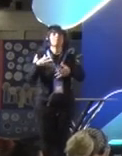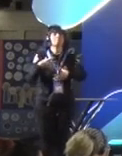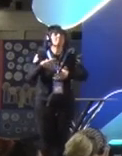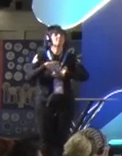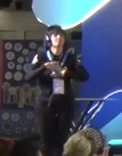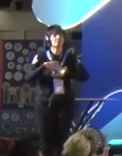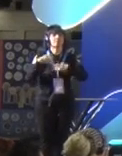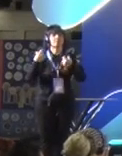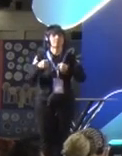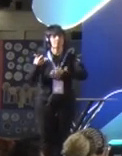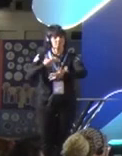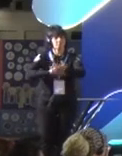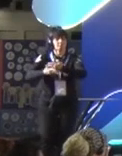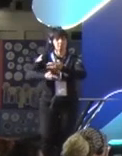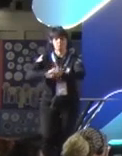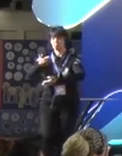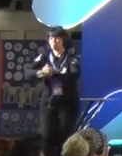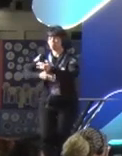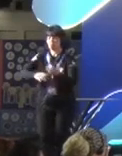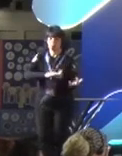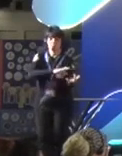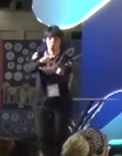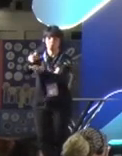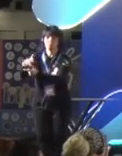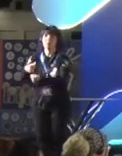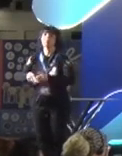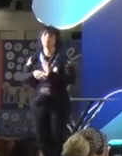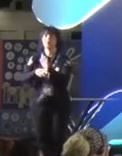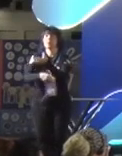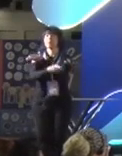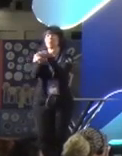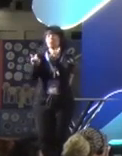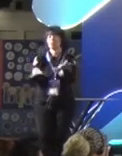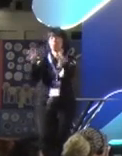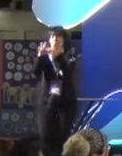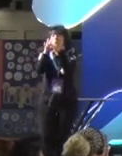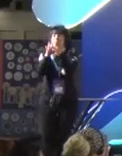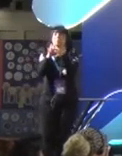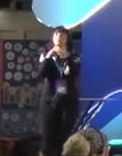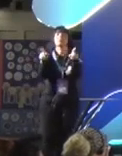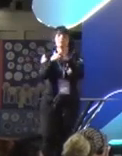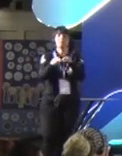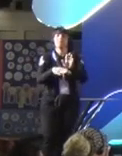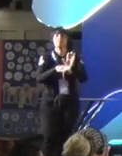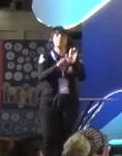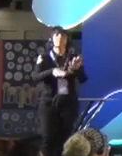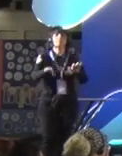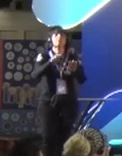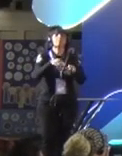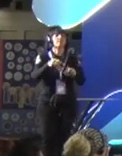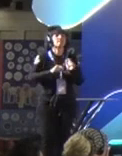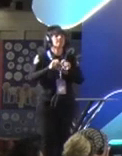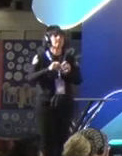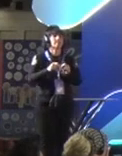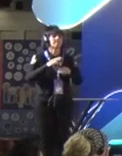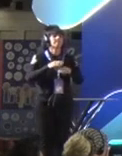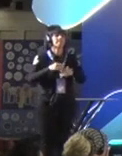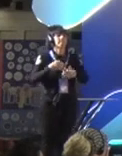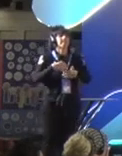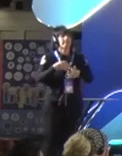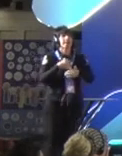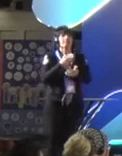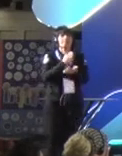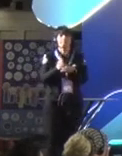world. Because this will help you to connect. It will help to heal this divide that we see between